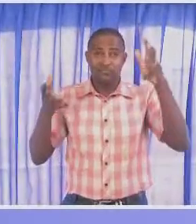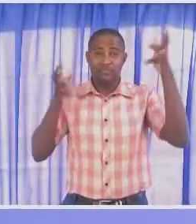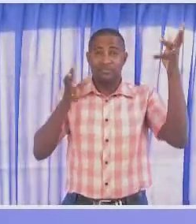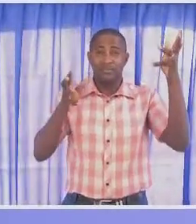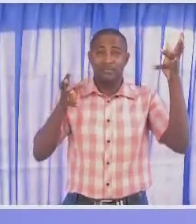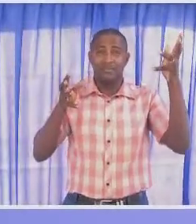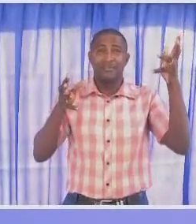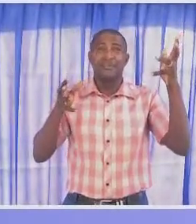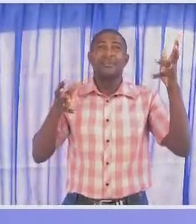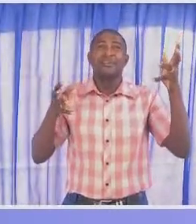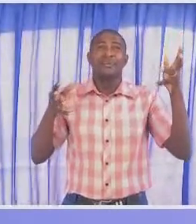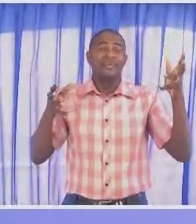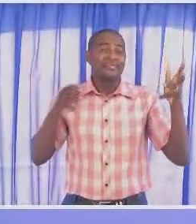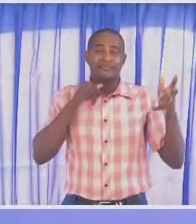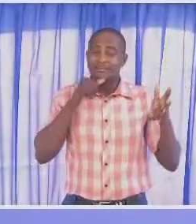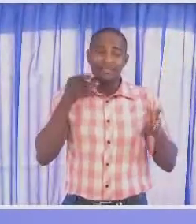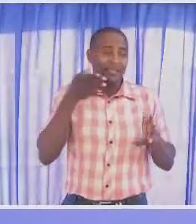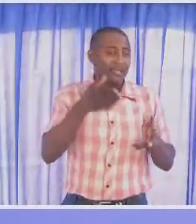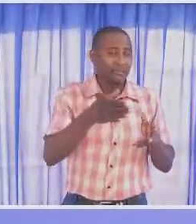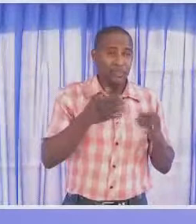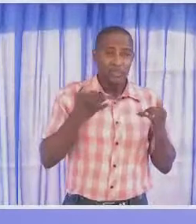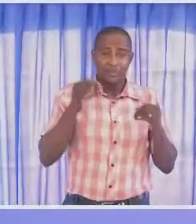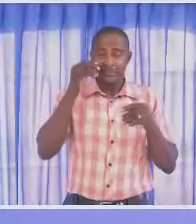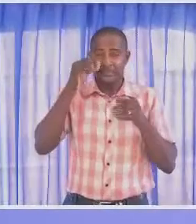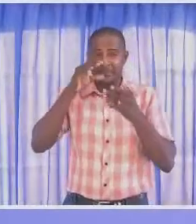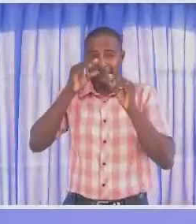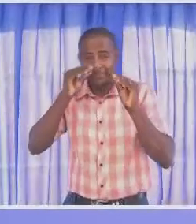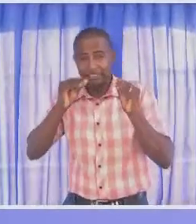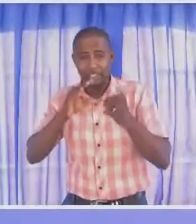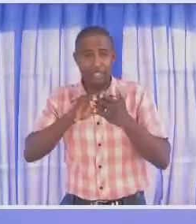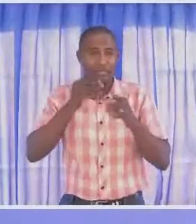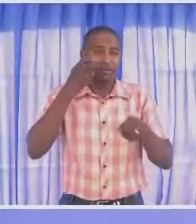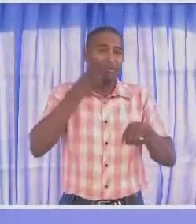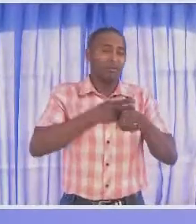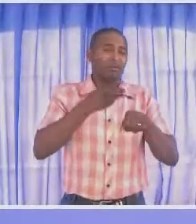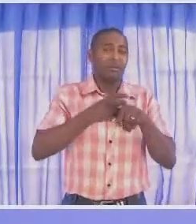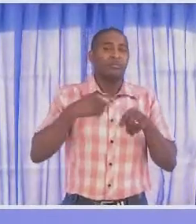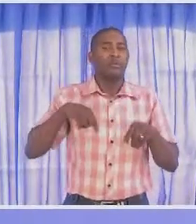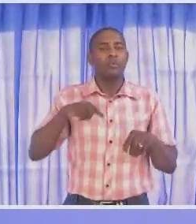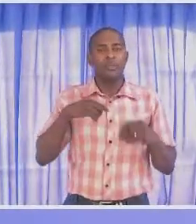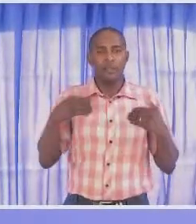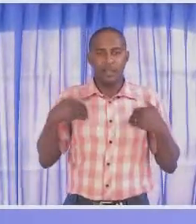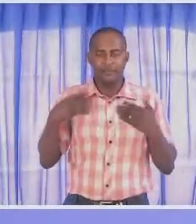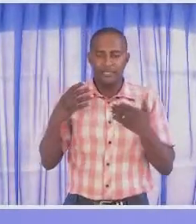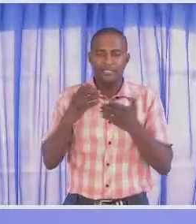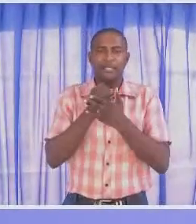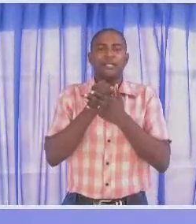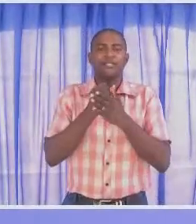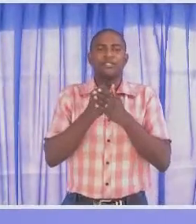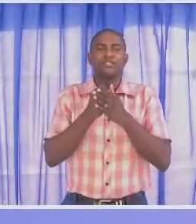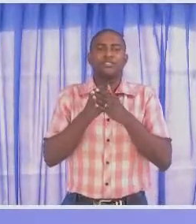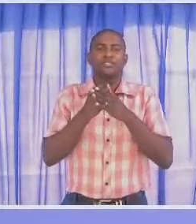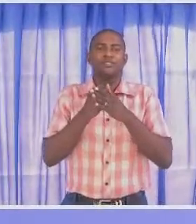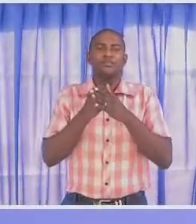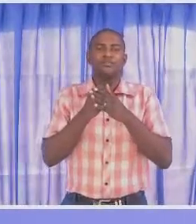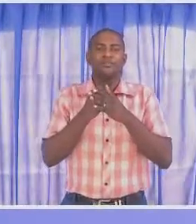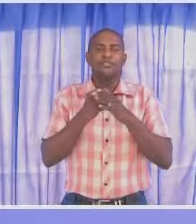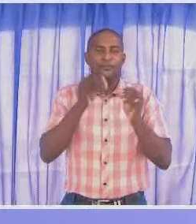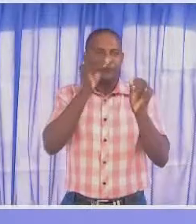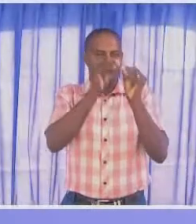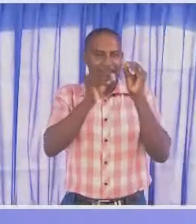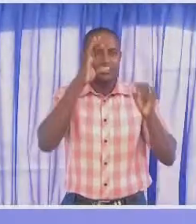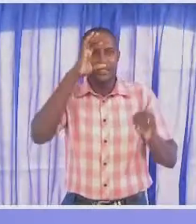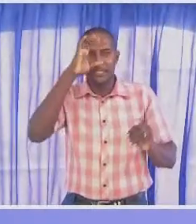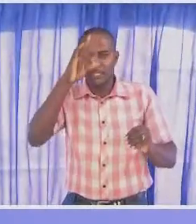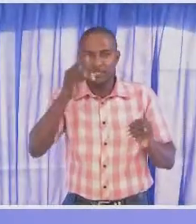and learning so difficult. We see that every day. But we have a chance to reshape education. We have a chance to